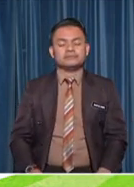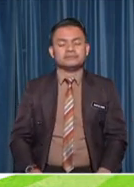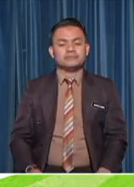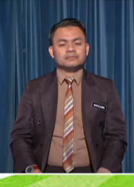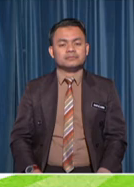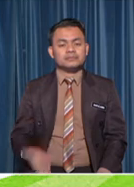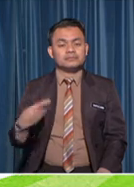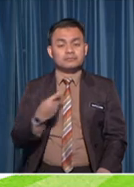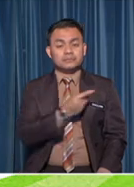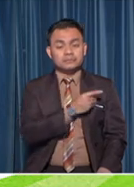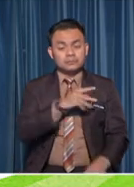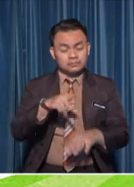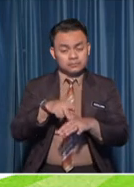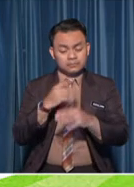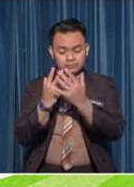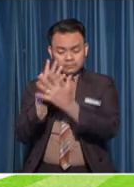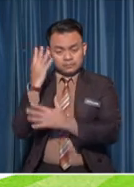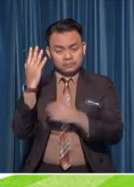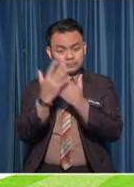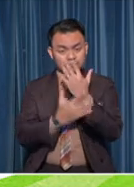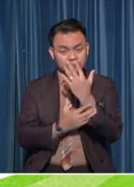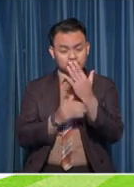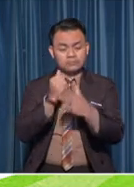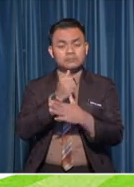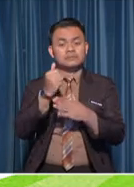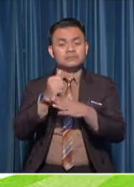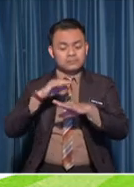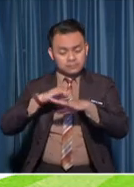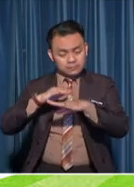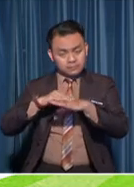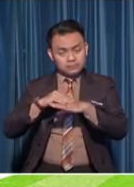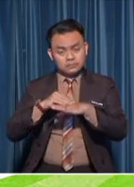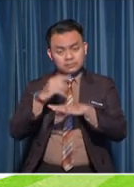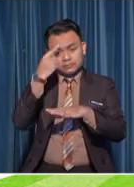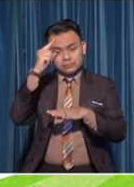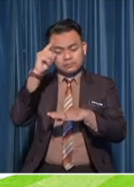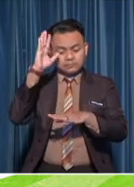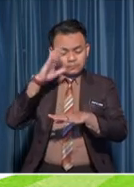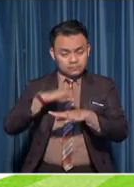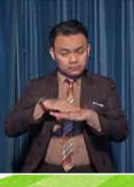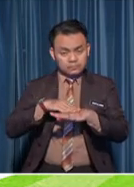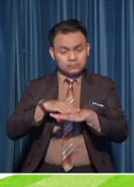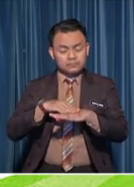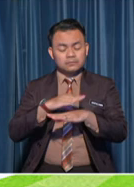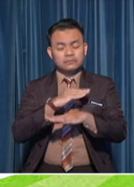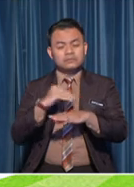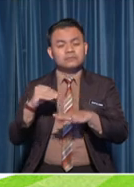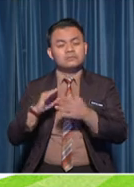We use our hand or skin to touch and feel